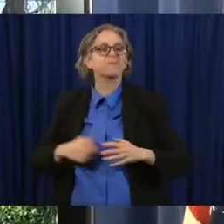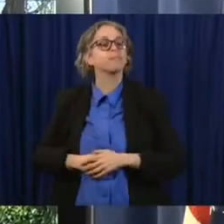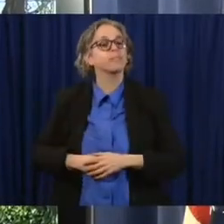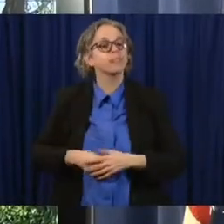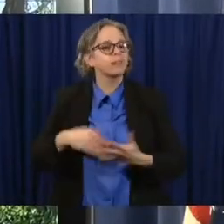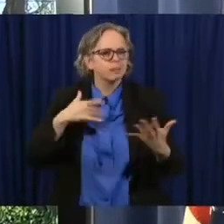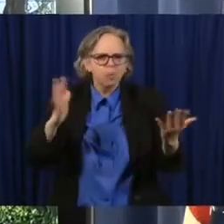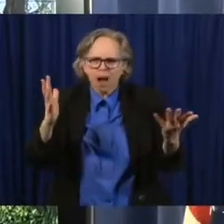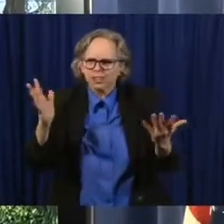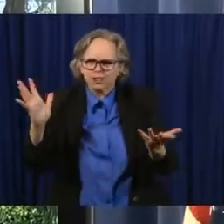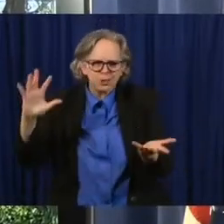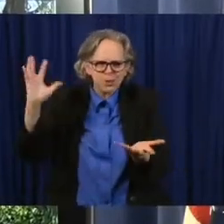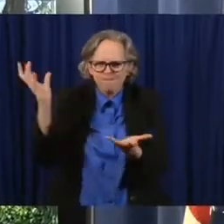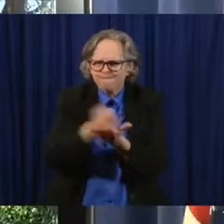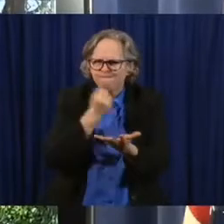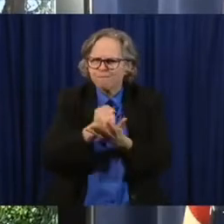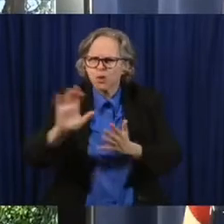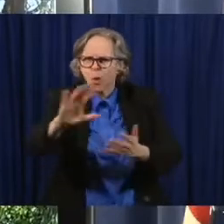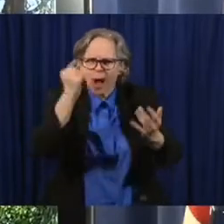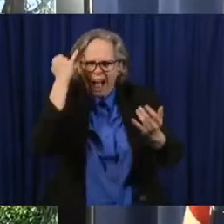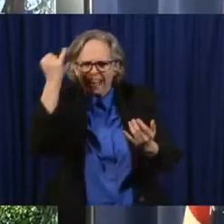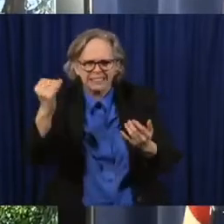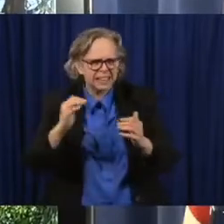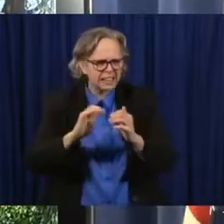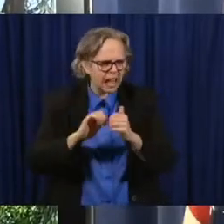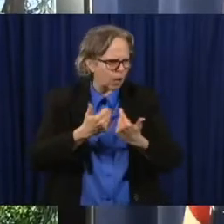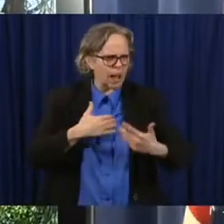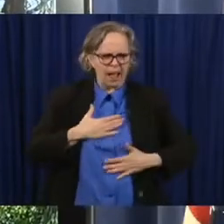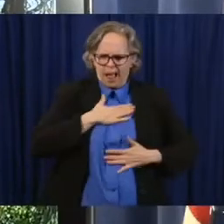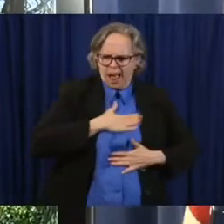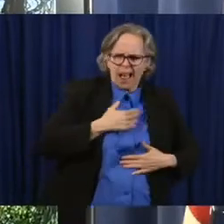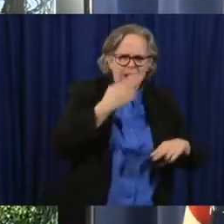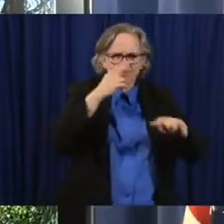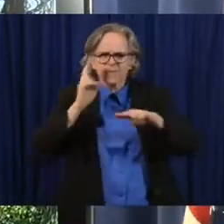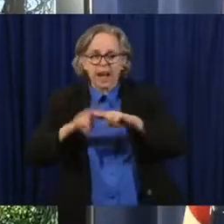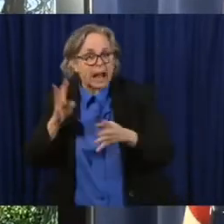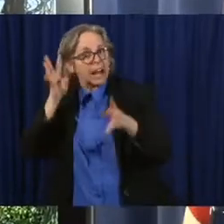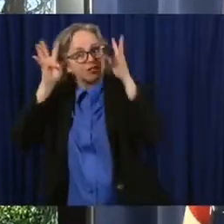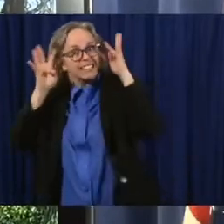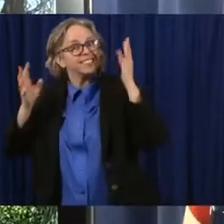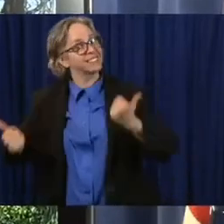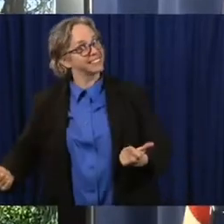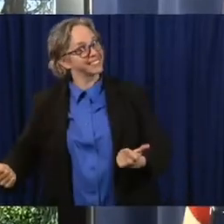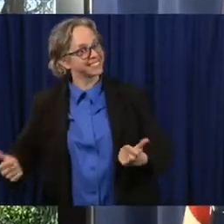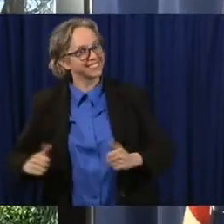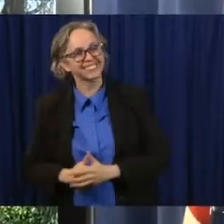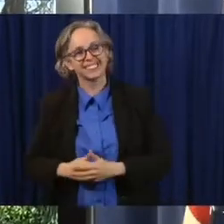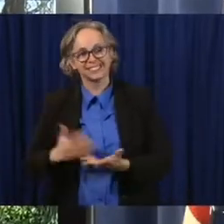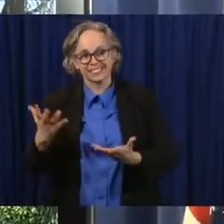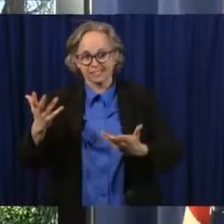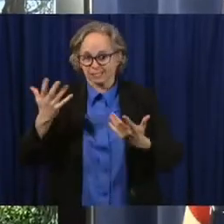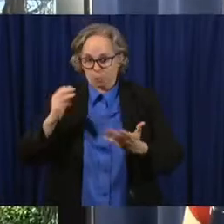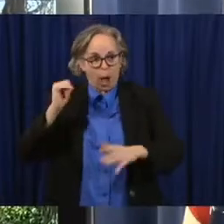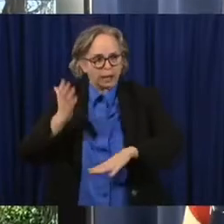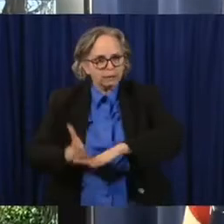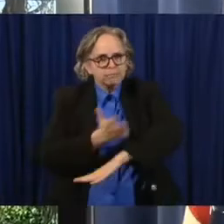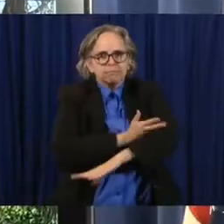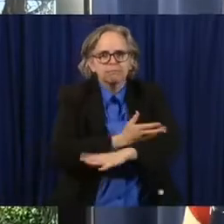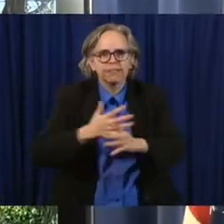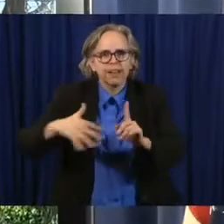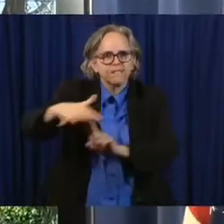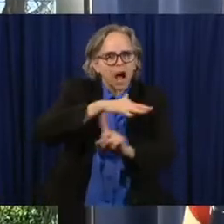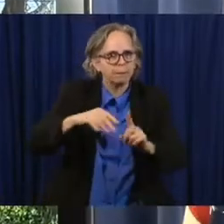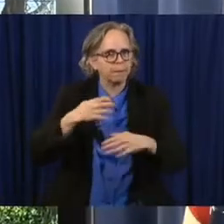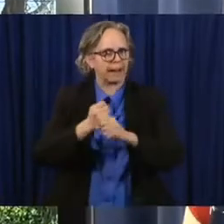family to have fun, get creative, and make a difference. So thanks for watching, and from all of us at